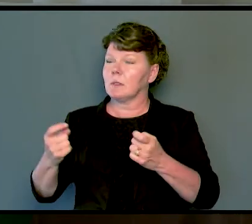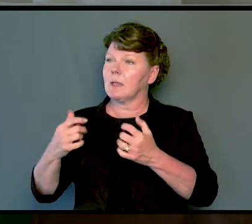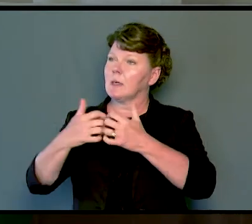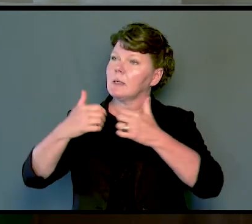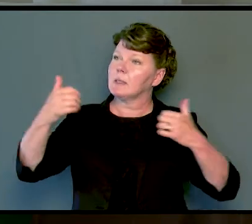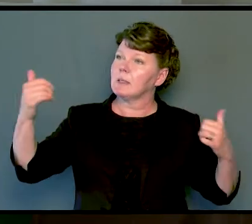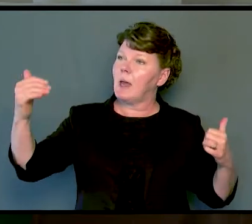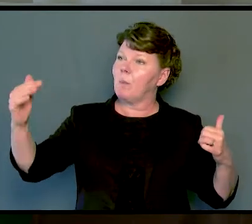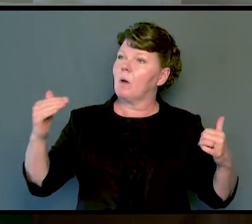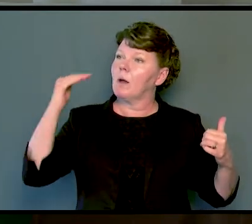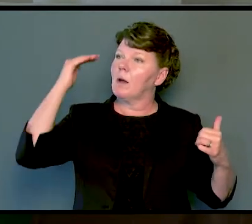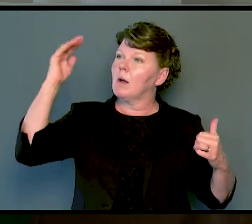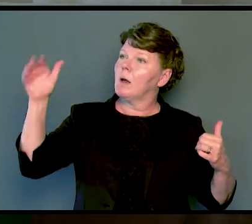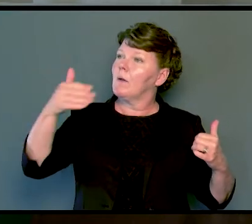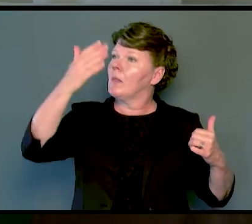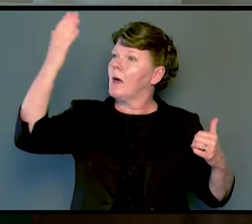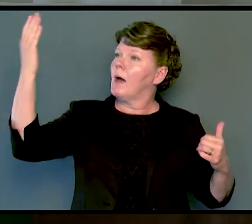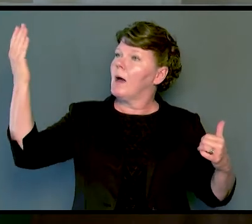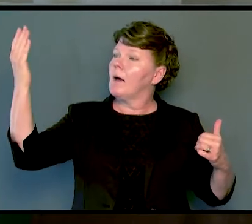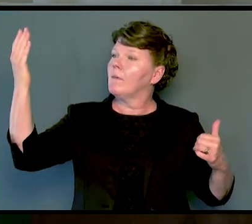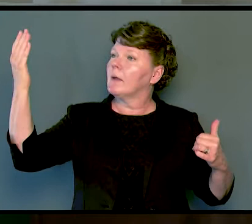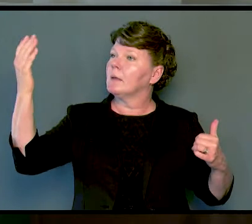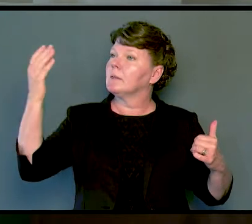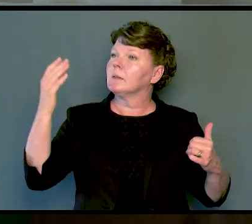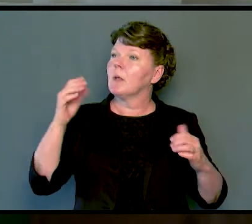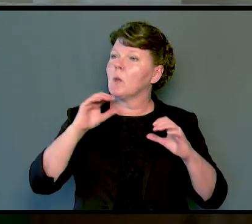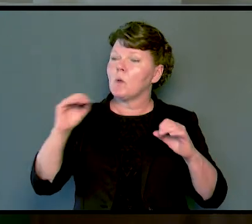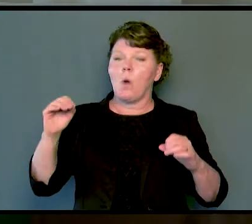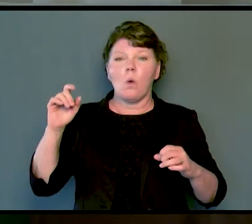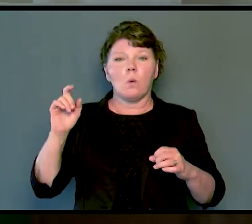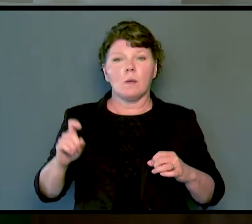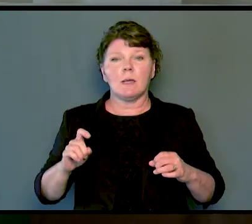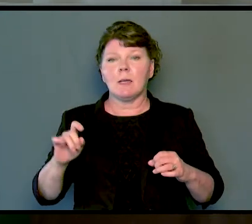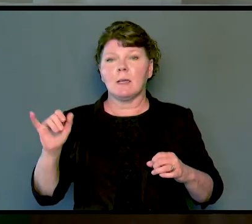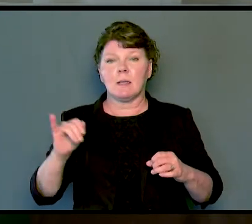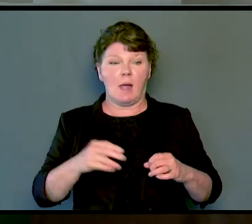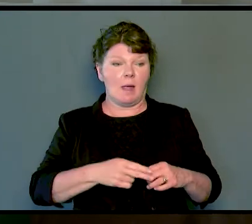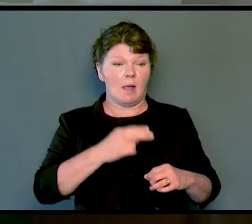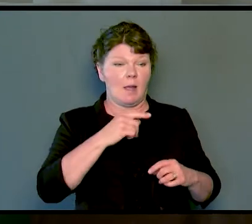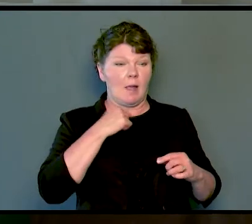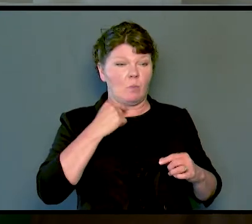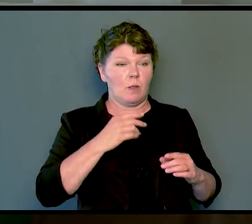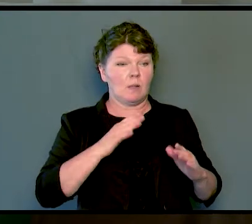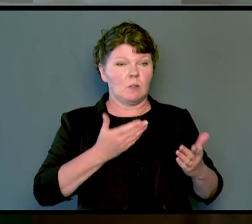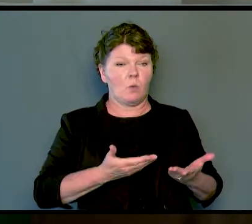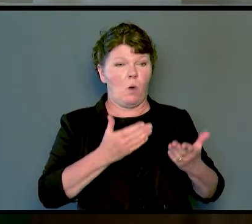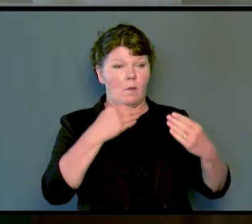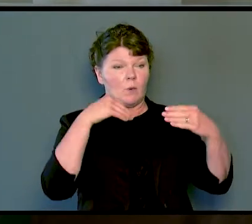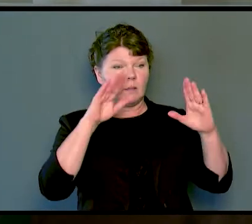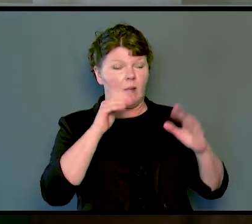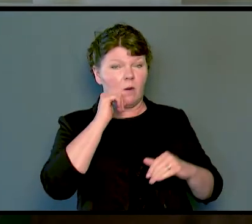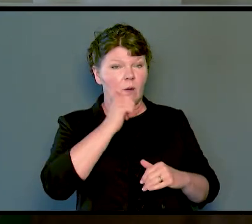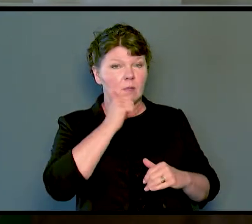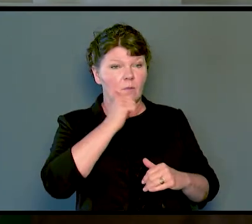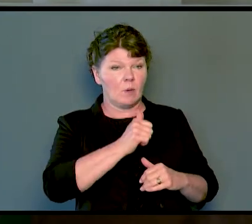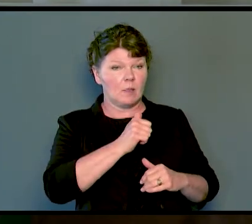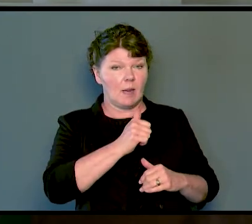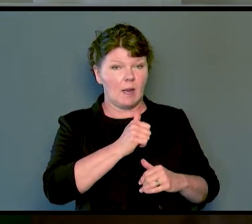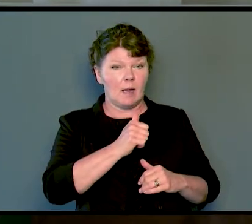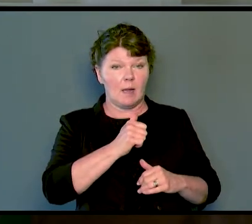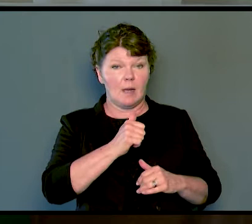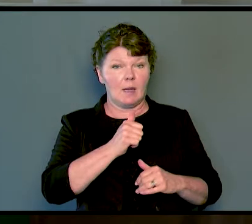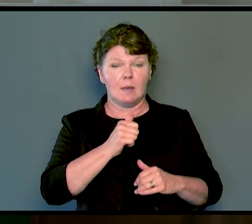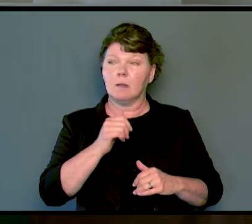and exalted above the heavens. He has no need like those high priests to offer sacrifices daily, first for his